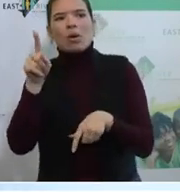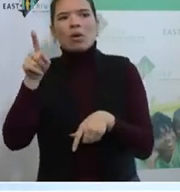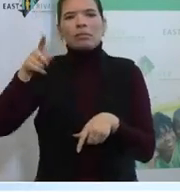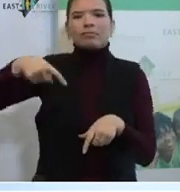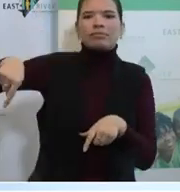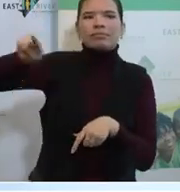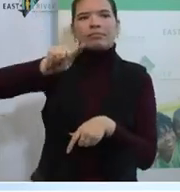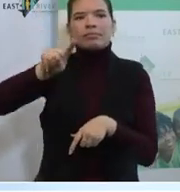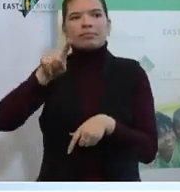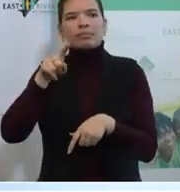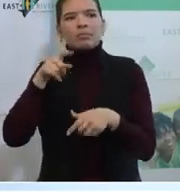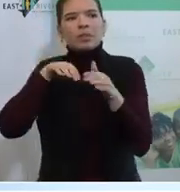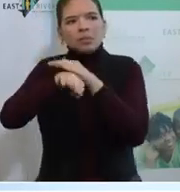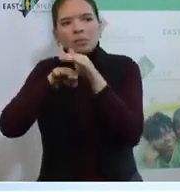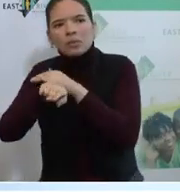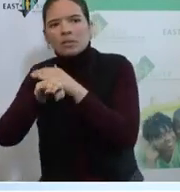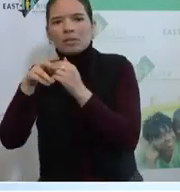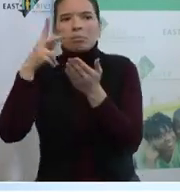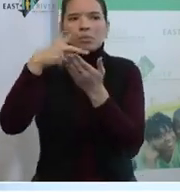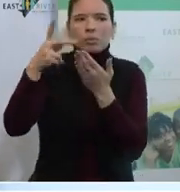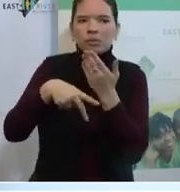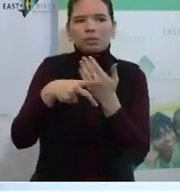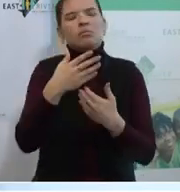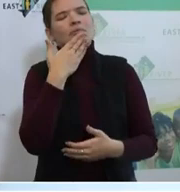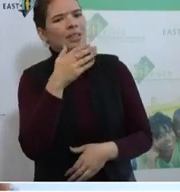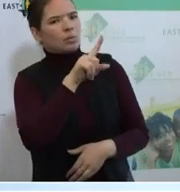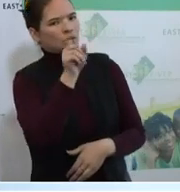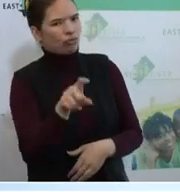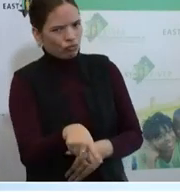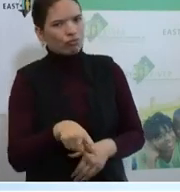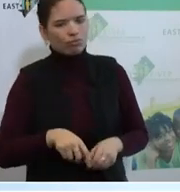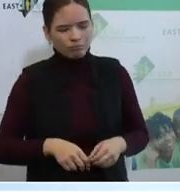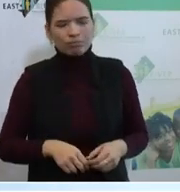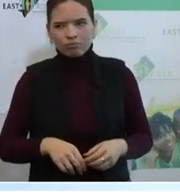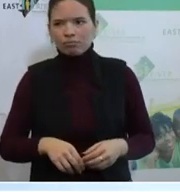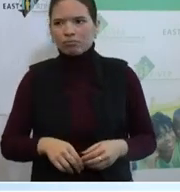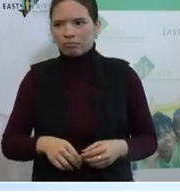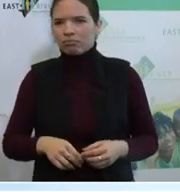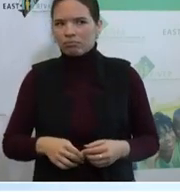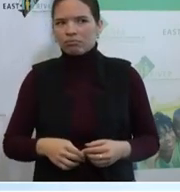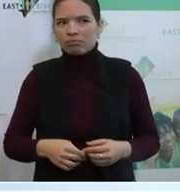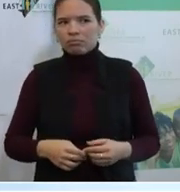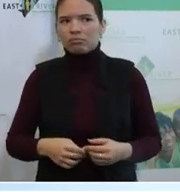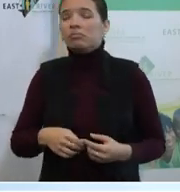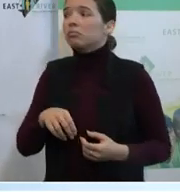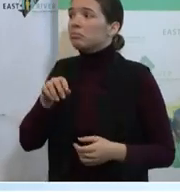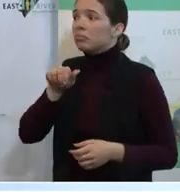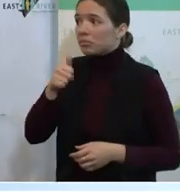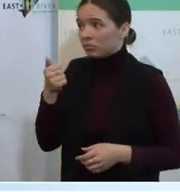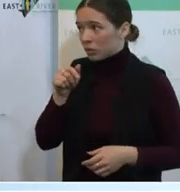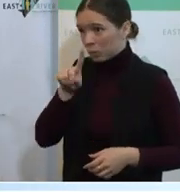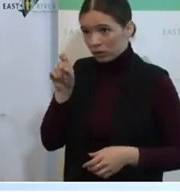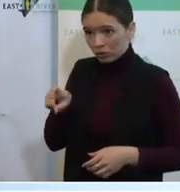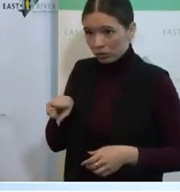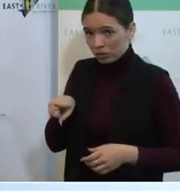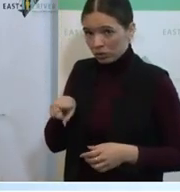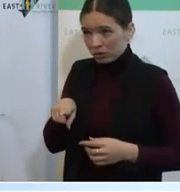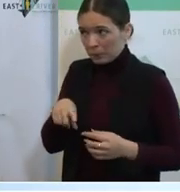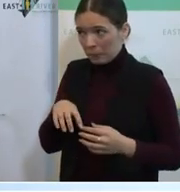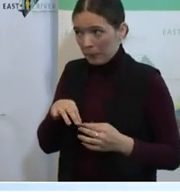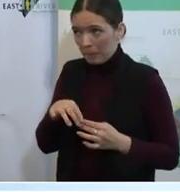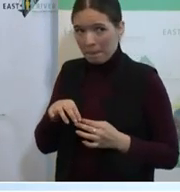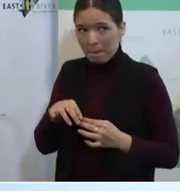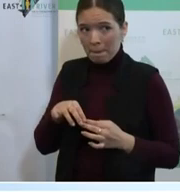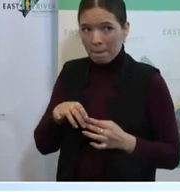we've talked about today. So thanks for that question. Yes. Good afternoon. The